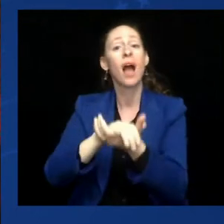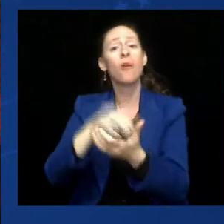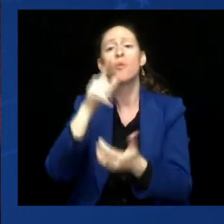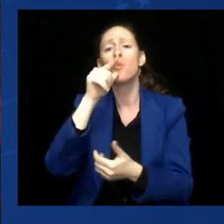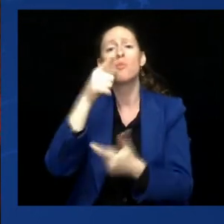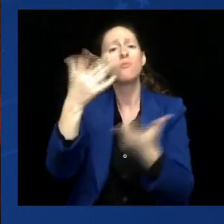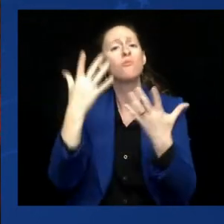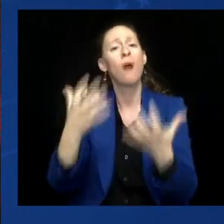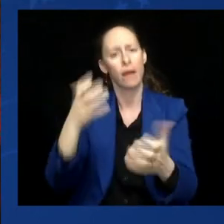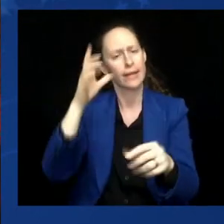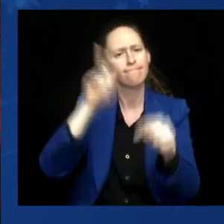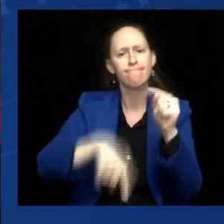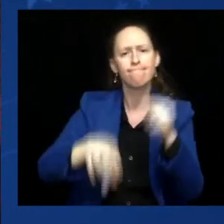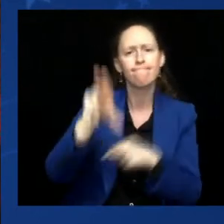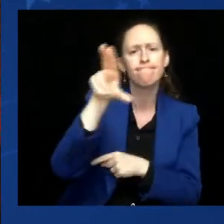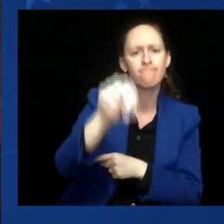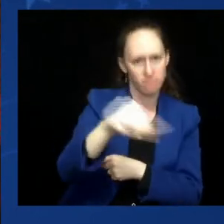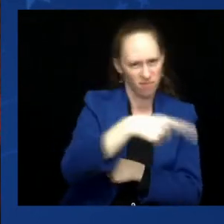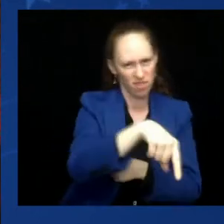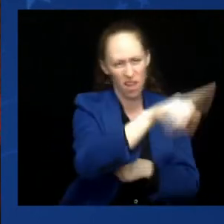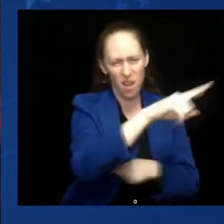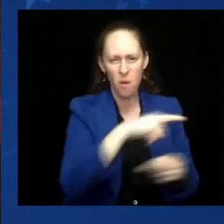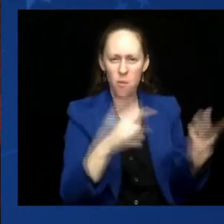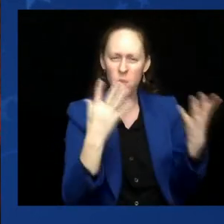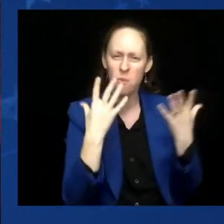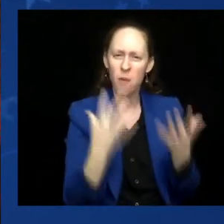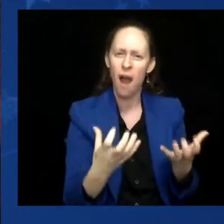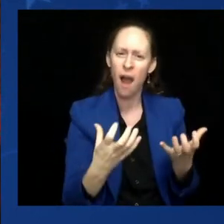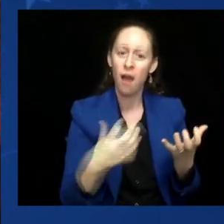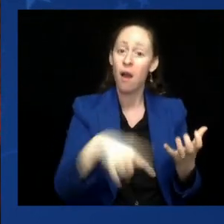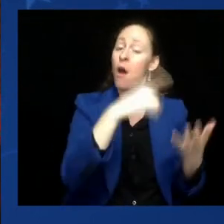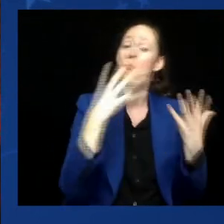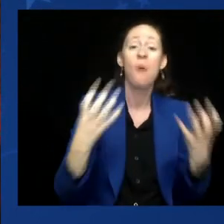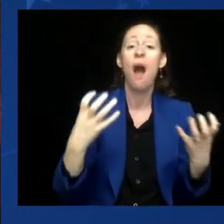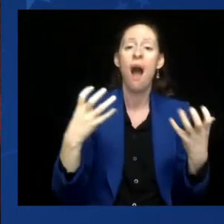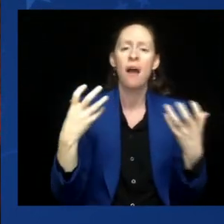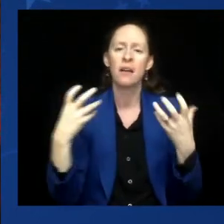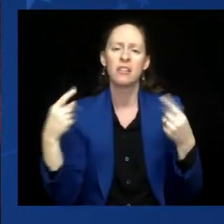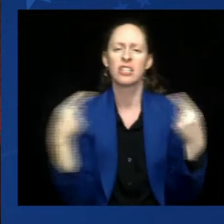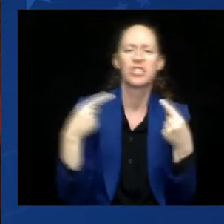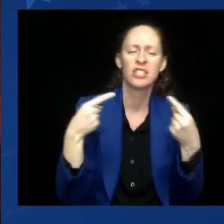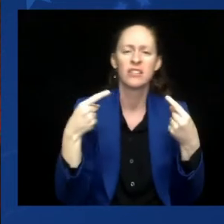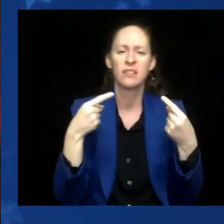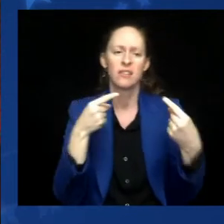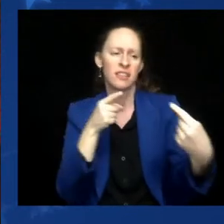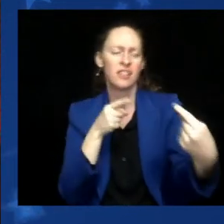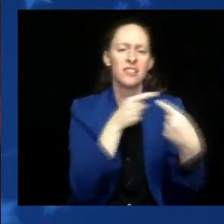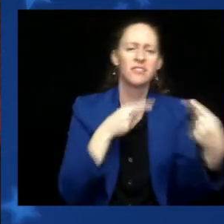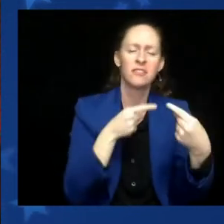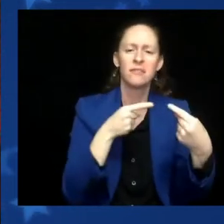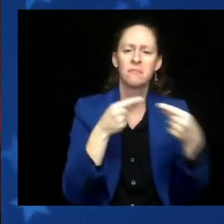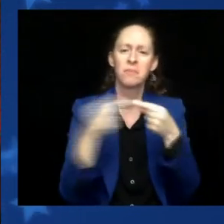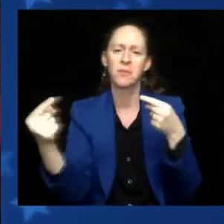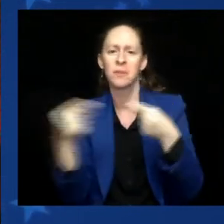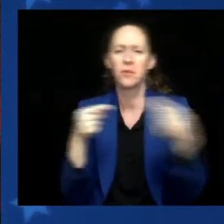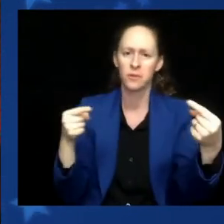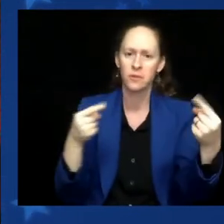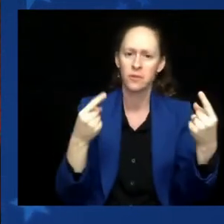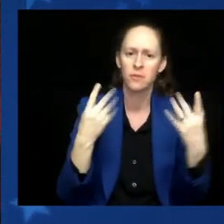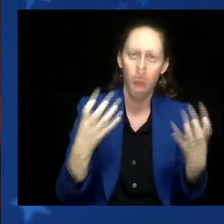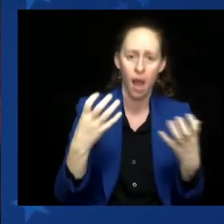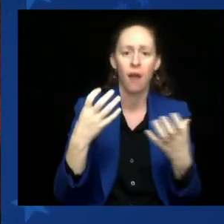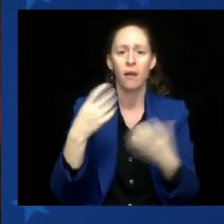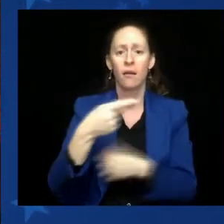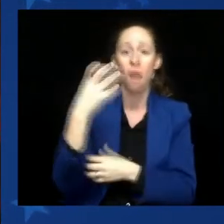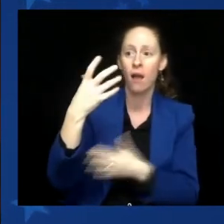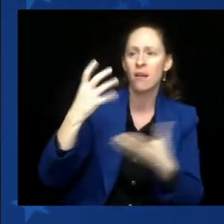of political violence that are a threat to our personal rights, to the pursuit of justice, to the rule